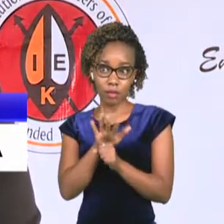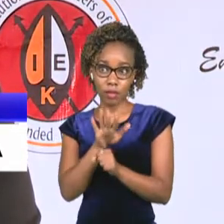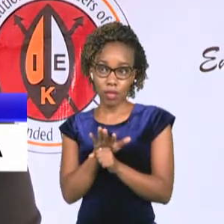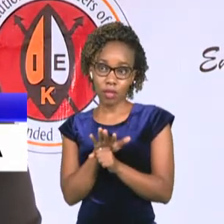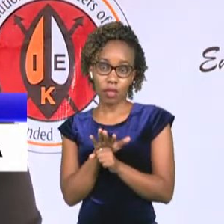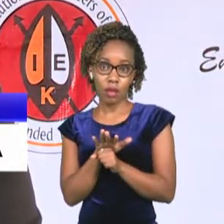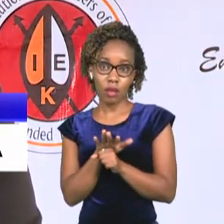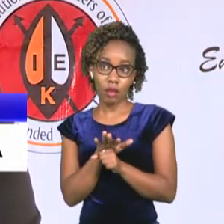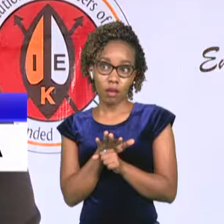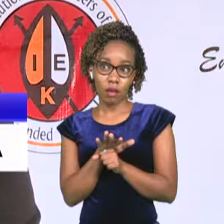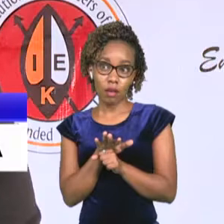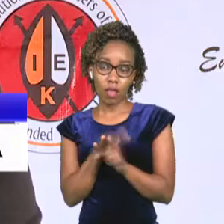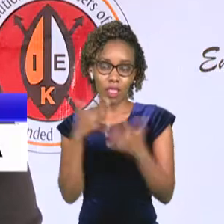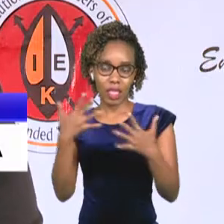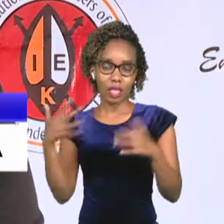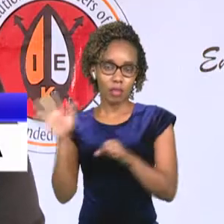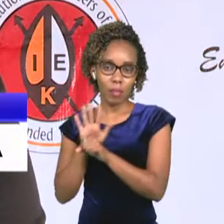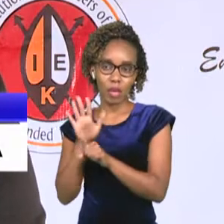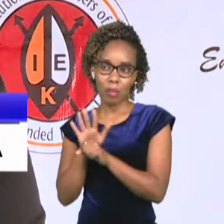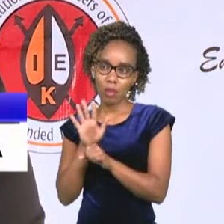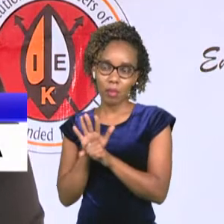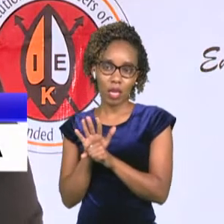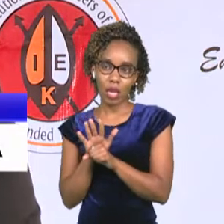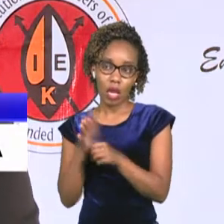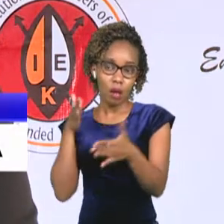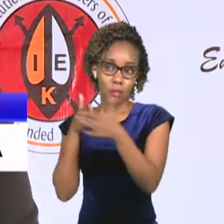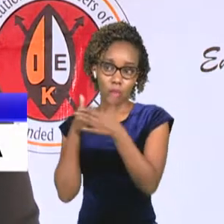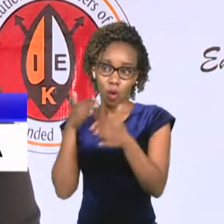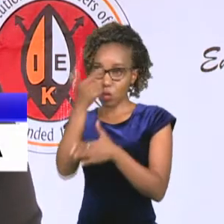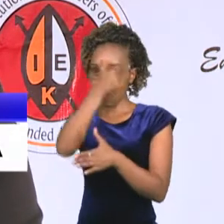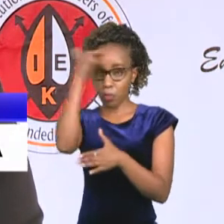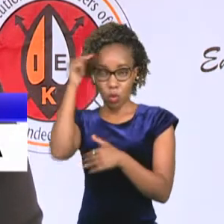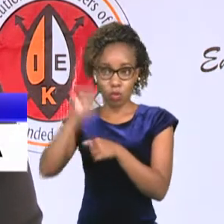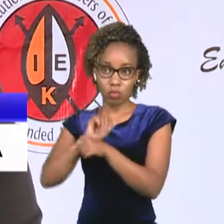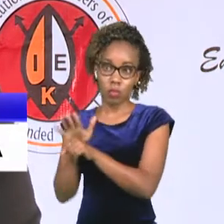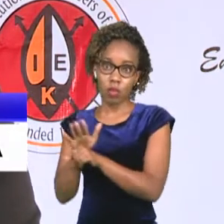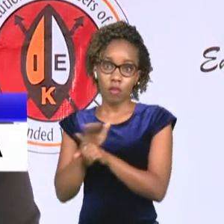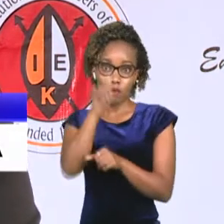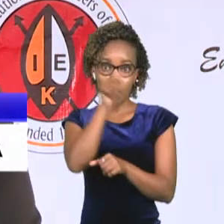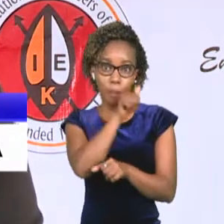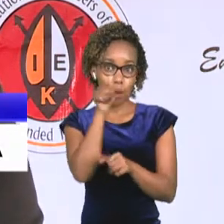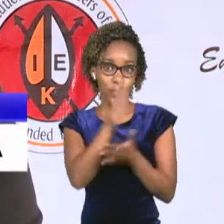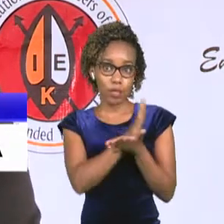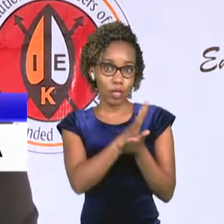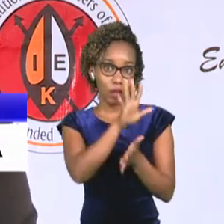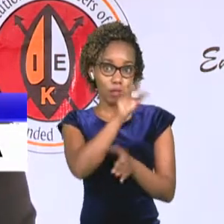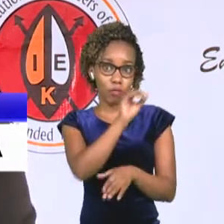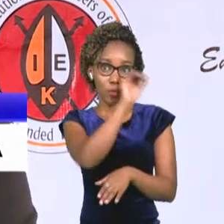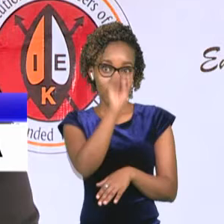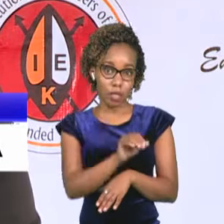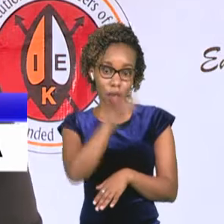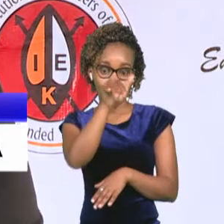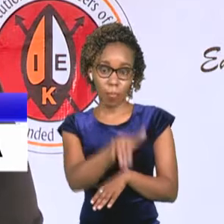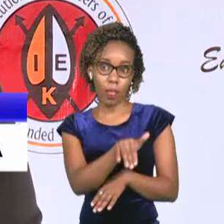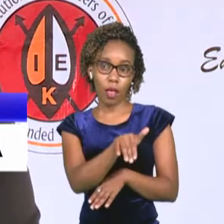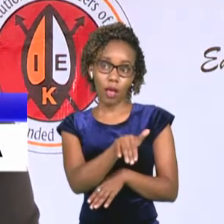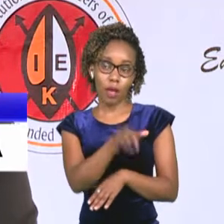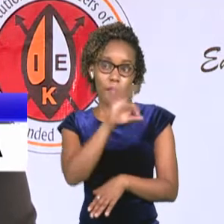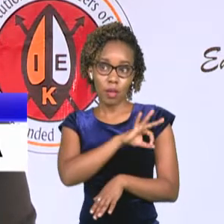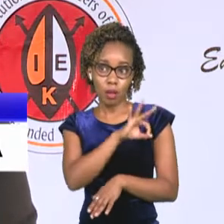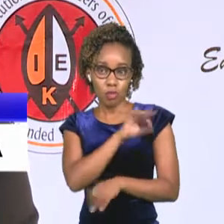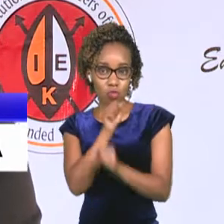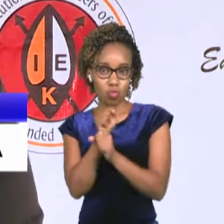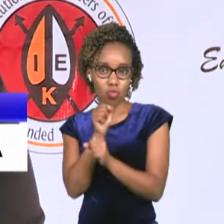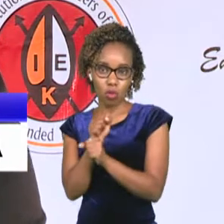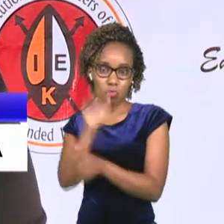disrupted, and we really have to think of new ways. From the private sector, we are reporting about 50% reduction in revenues. Jobs have